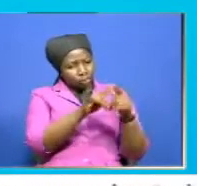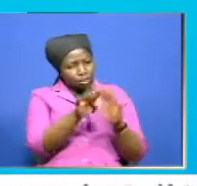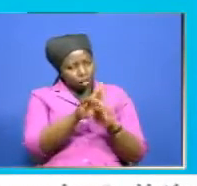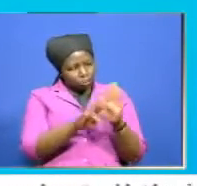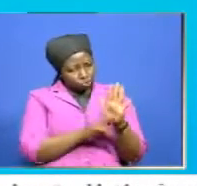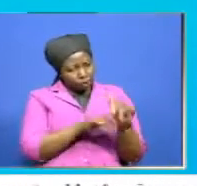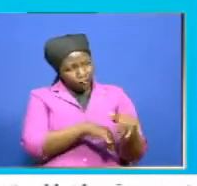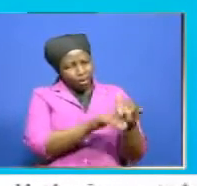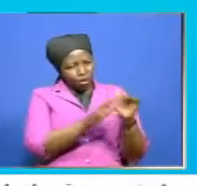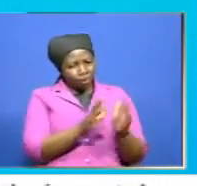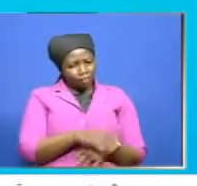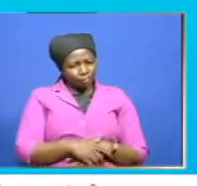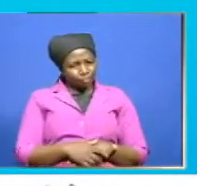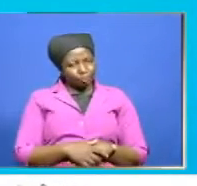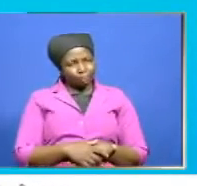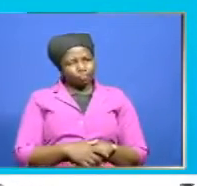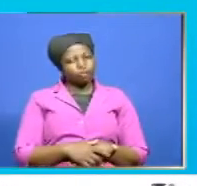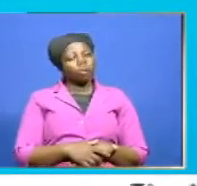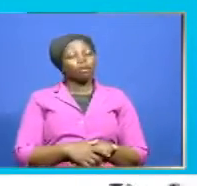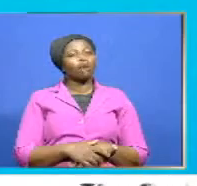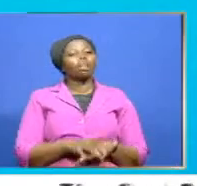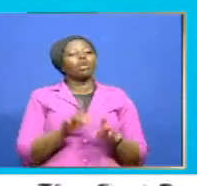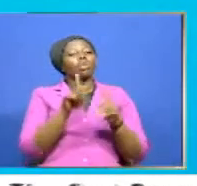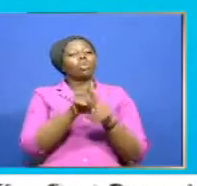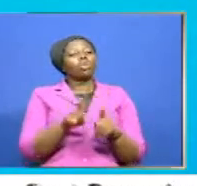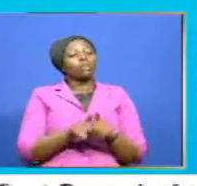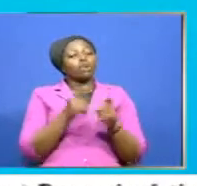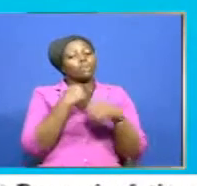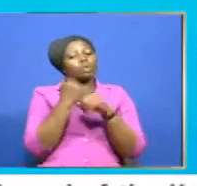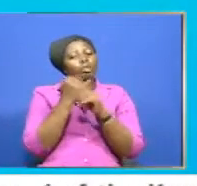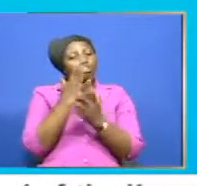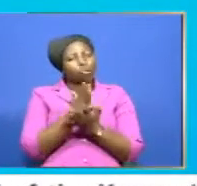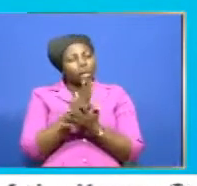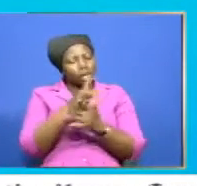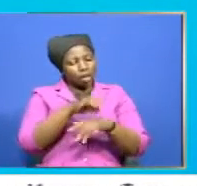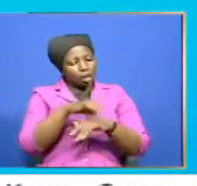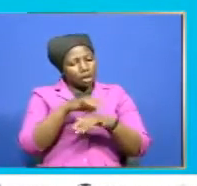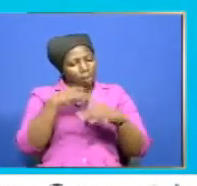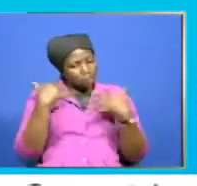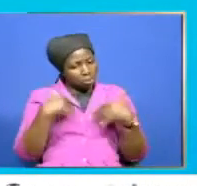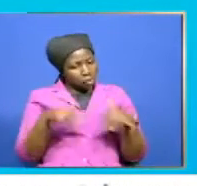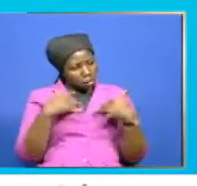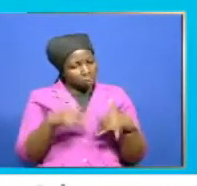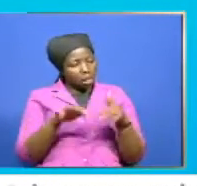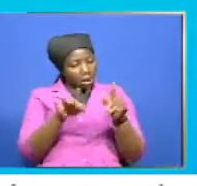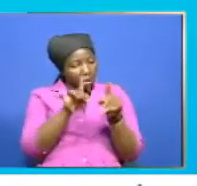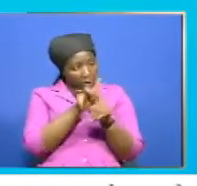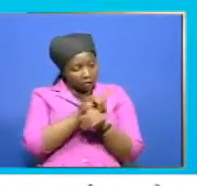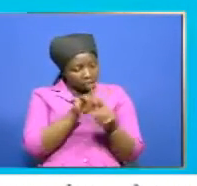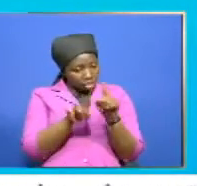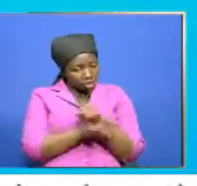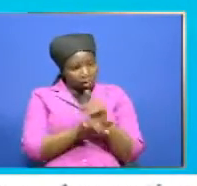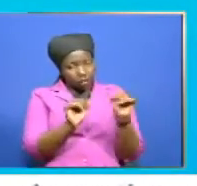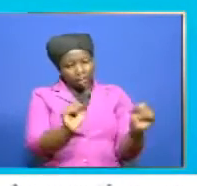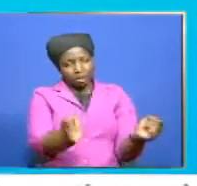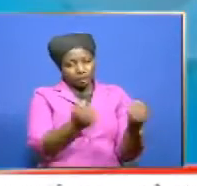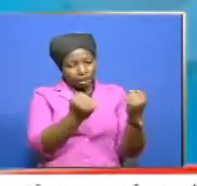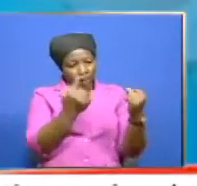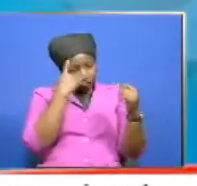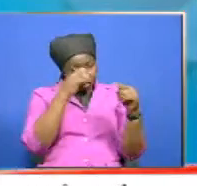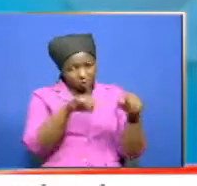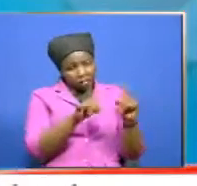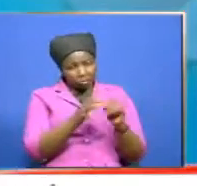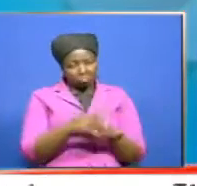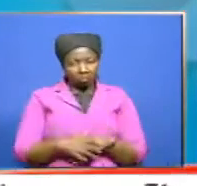regulations, and also ensuring that in playing conditions, everything is safe for them. Yeah, I think no